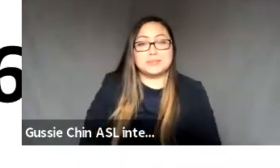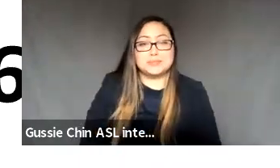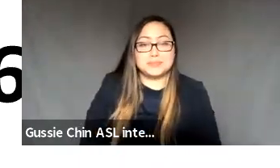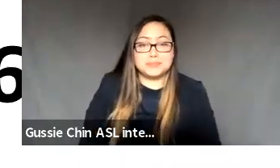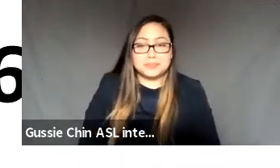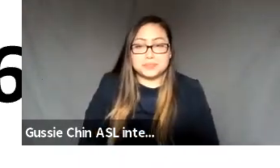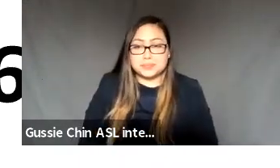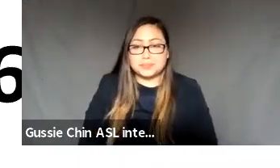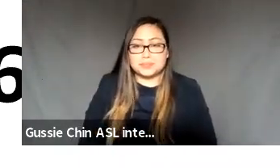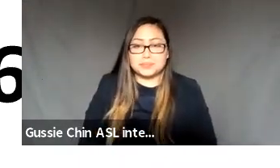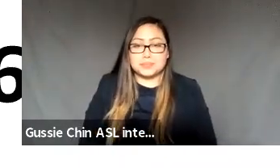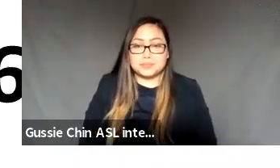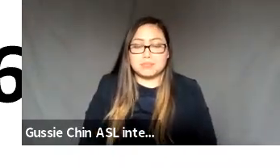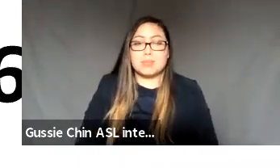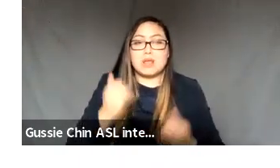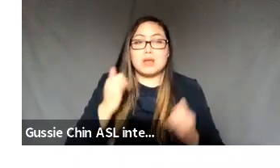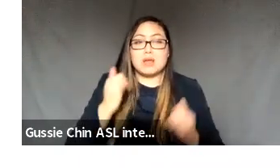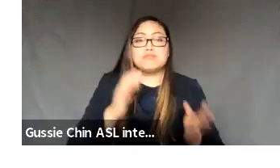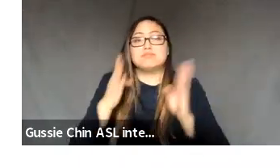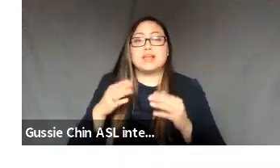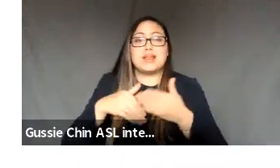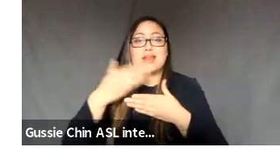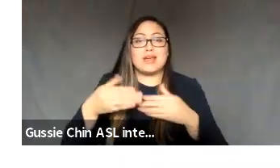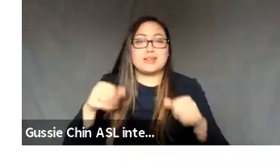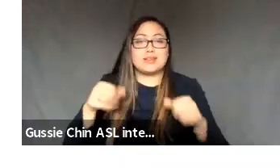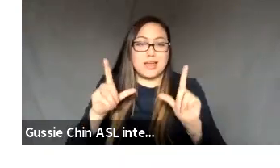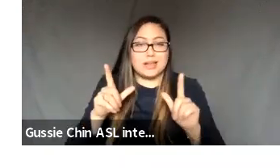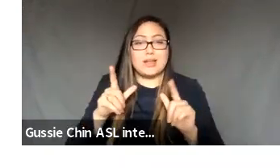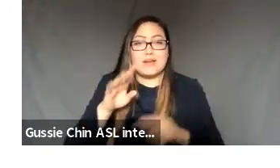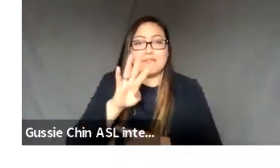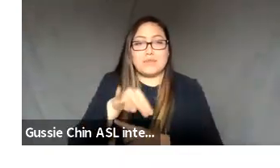Okay, so let's move on to the next slide, slide number 44.